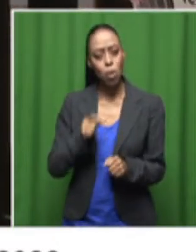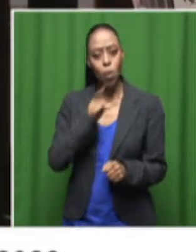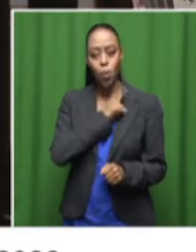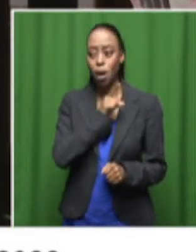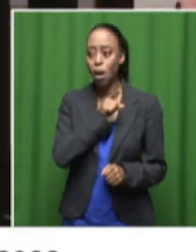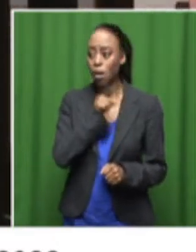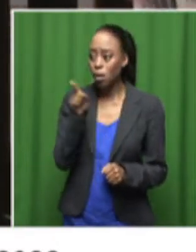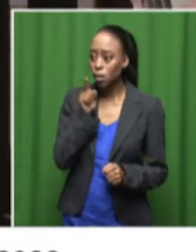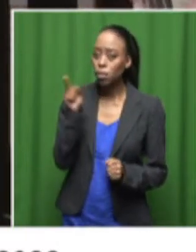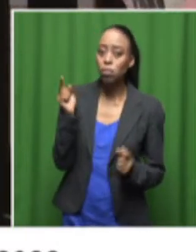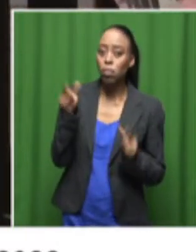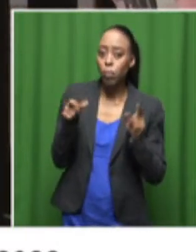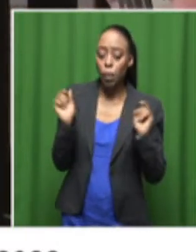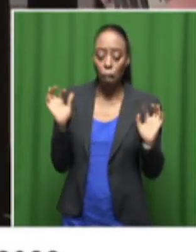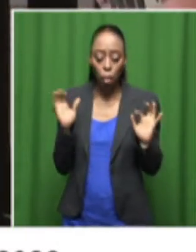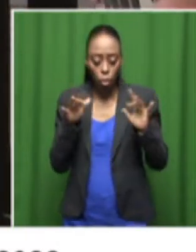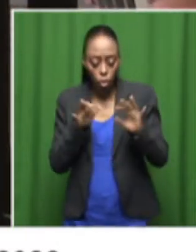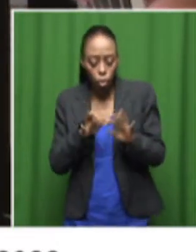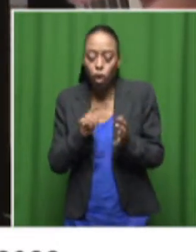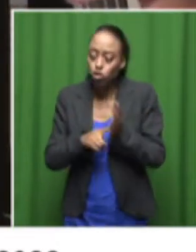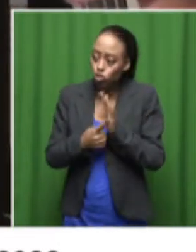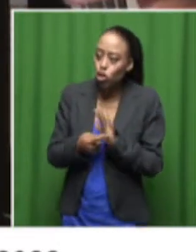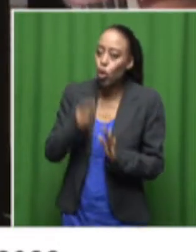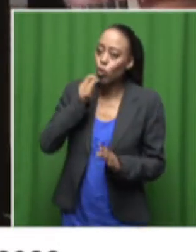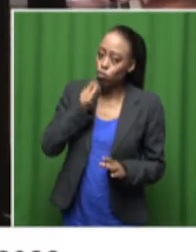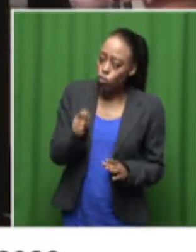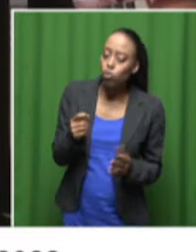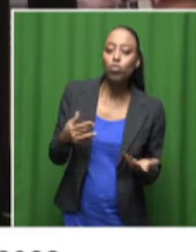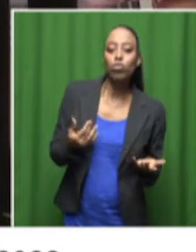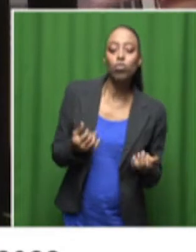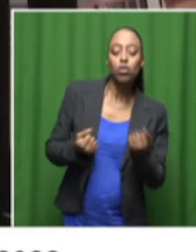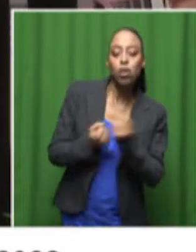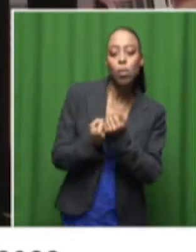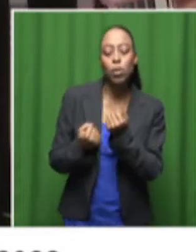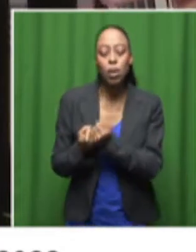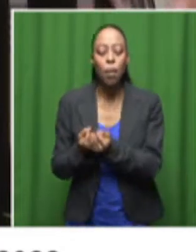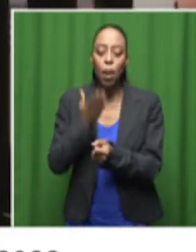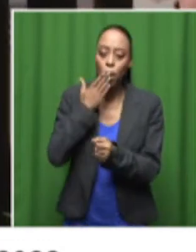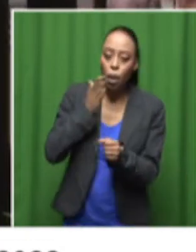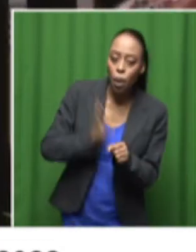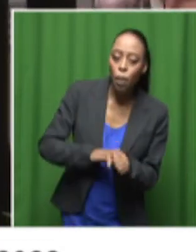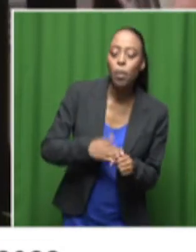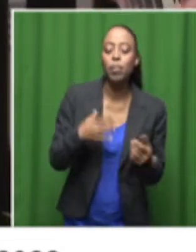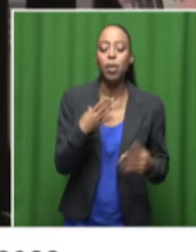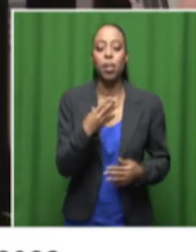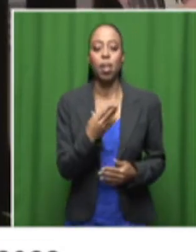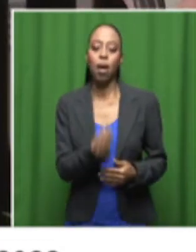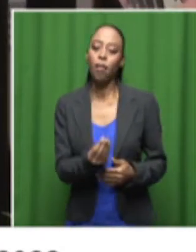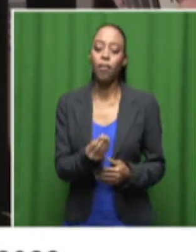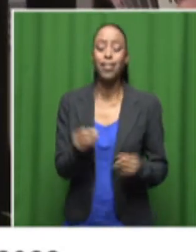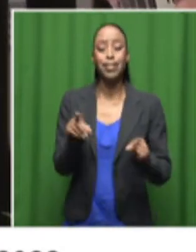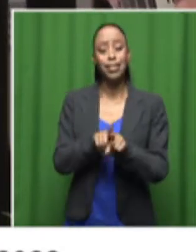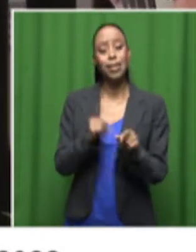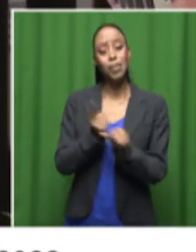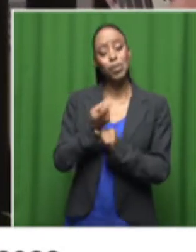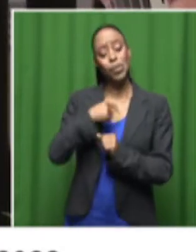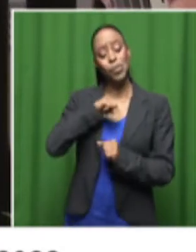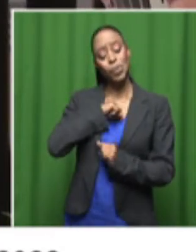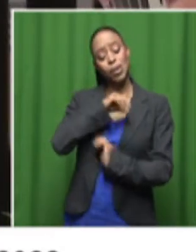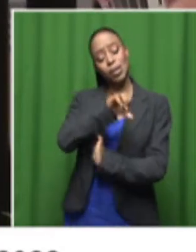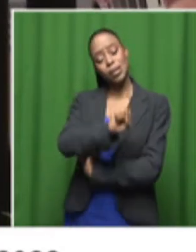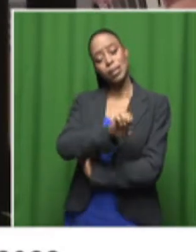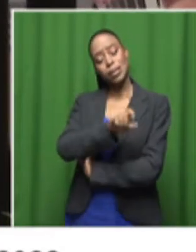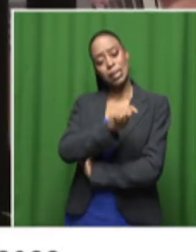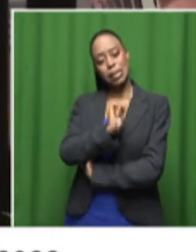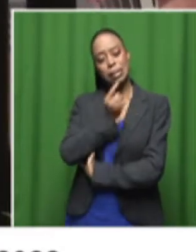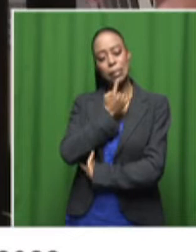is evidence in providing that backbone of saying we are here. And we as SETA as well, we are saying